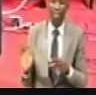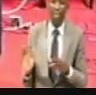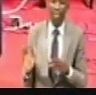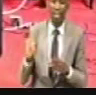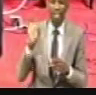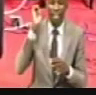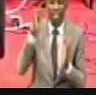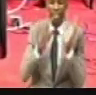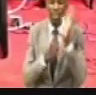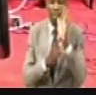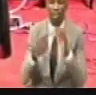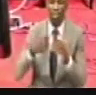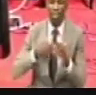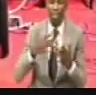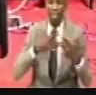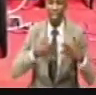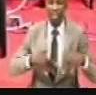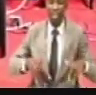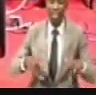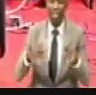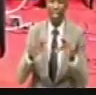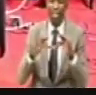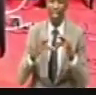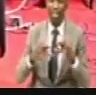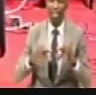my plan is no